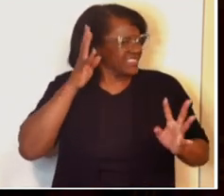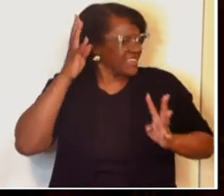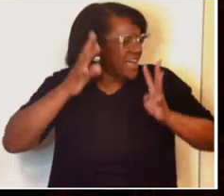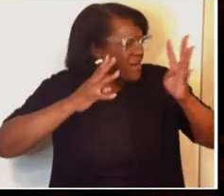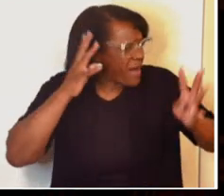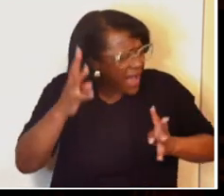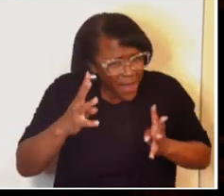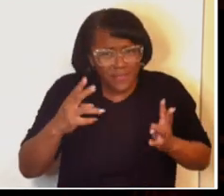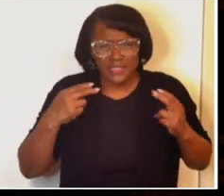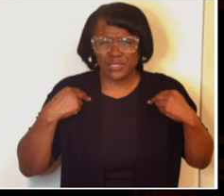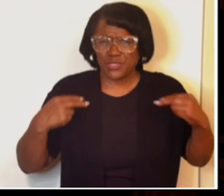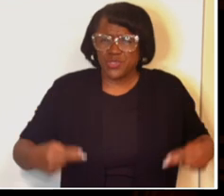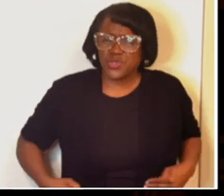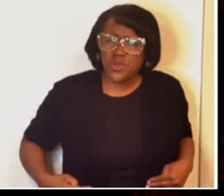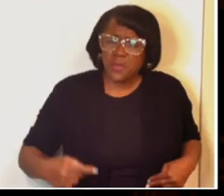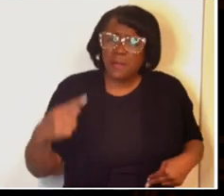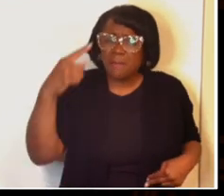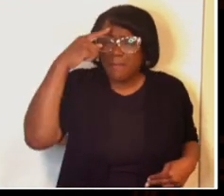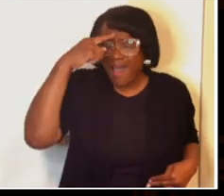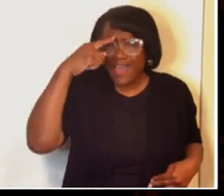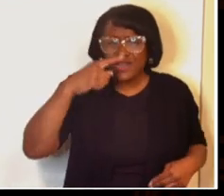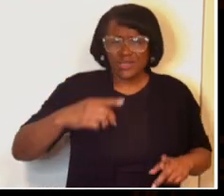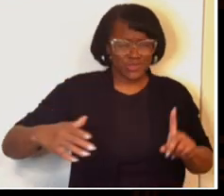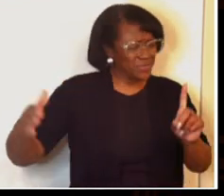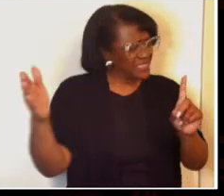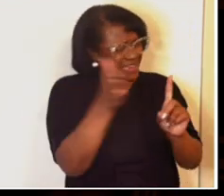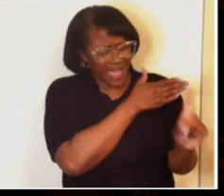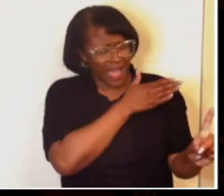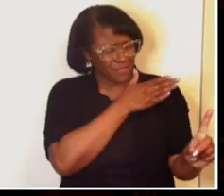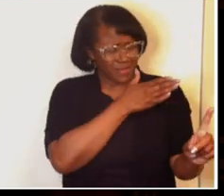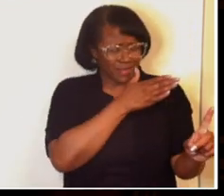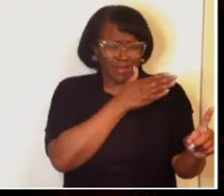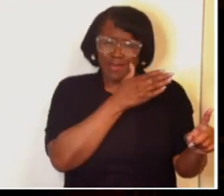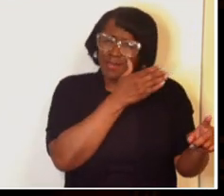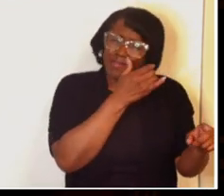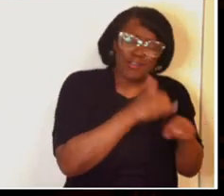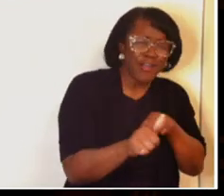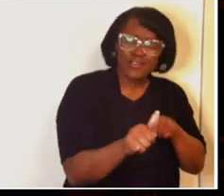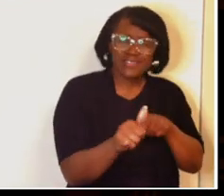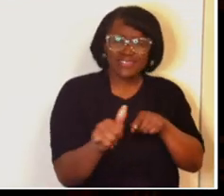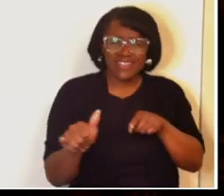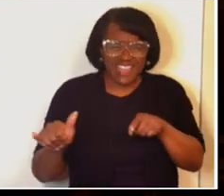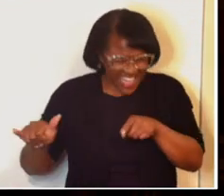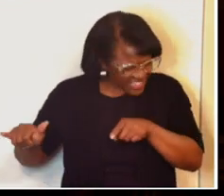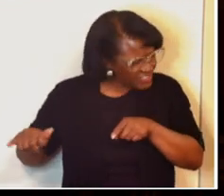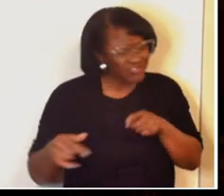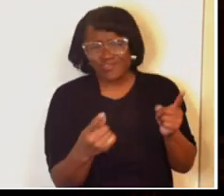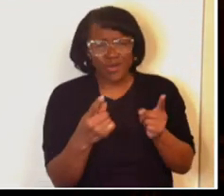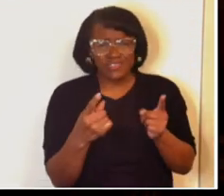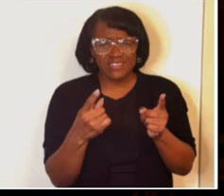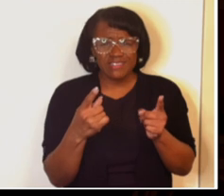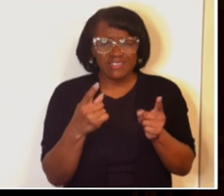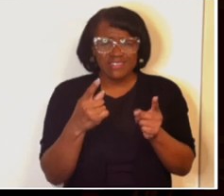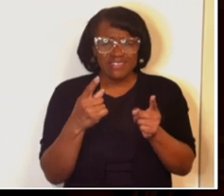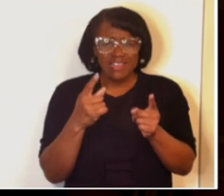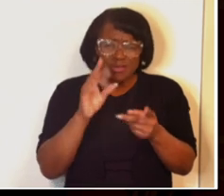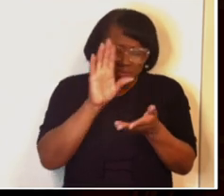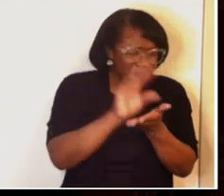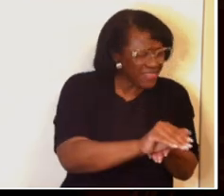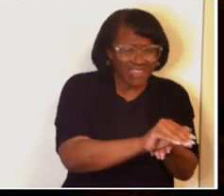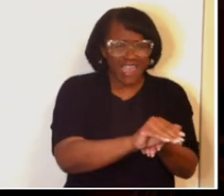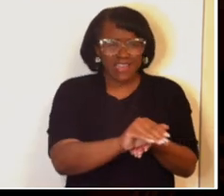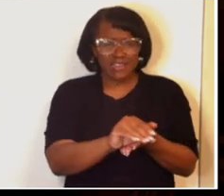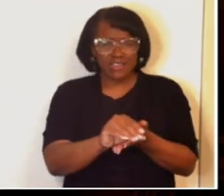to slap, curse, insult, humiliate, torture,